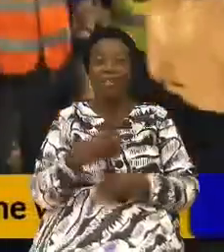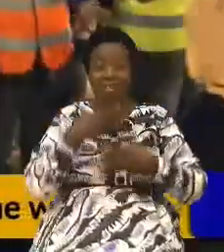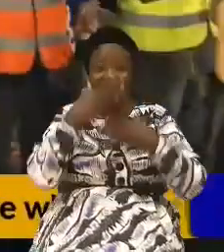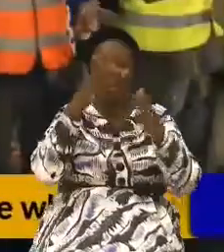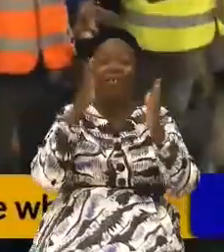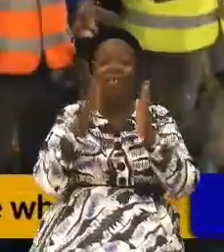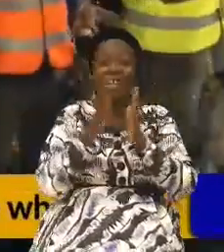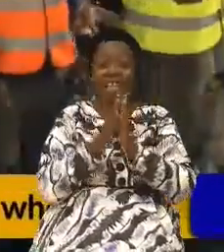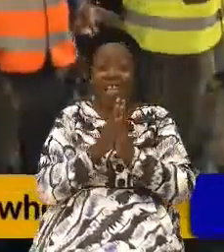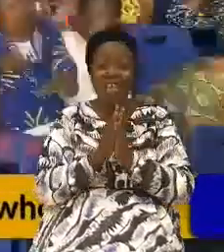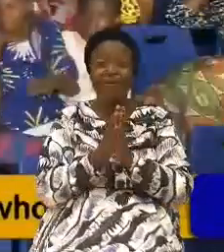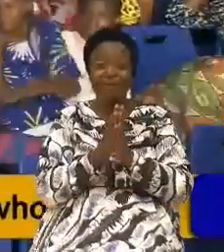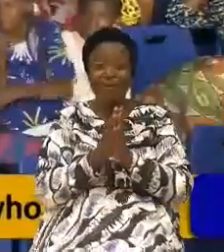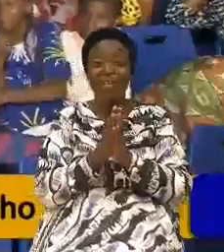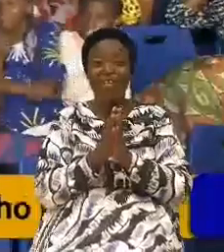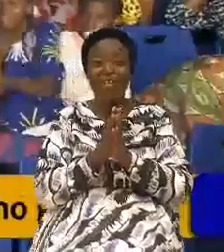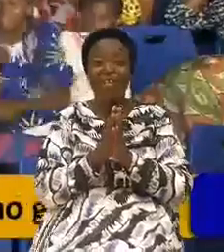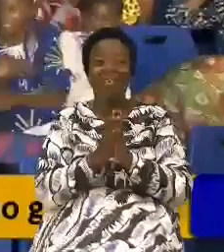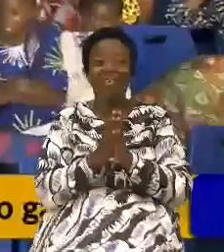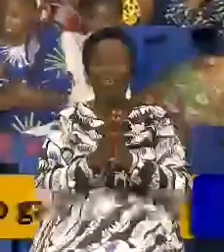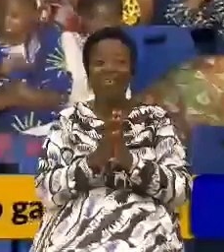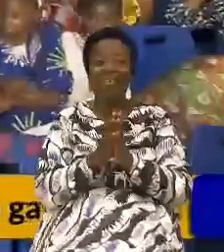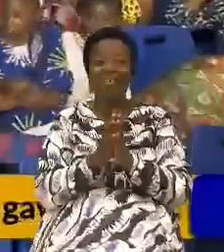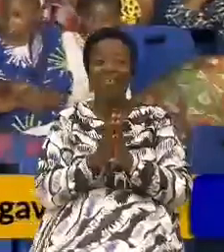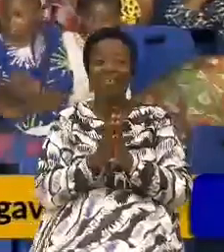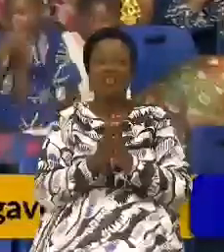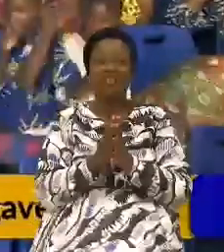better amen from you?